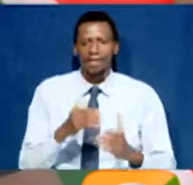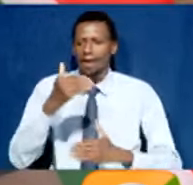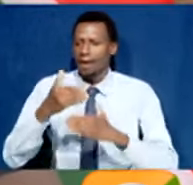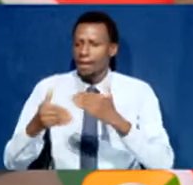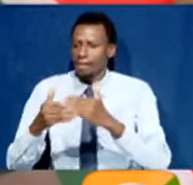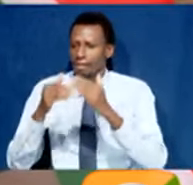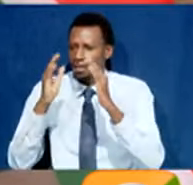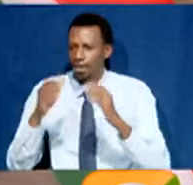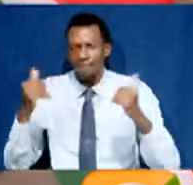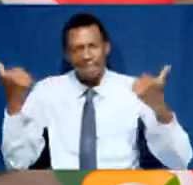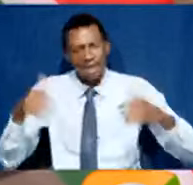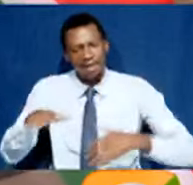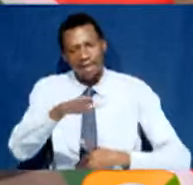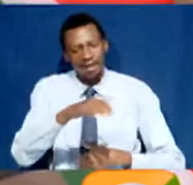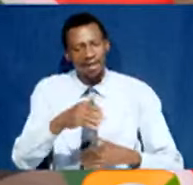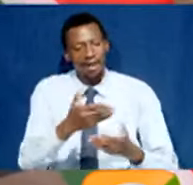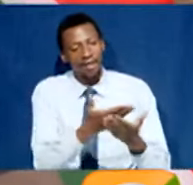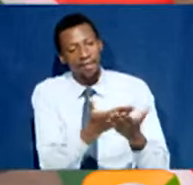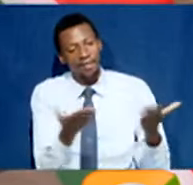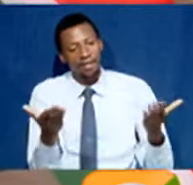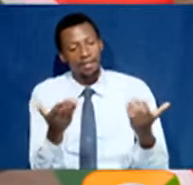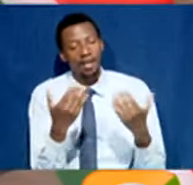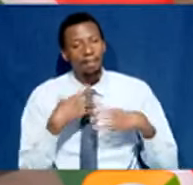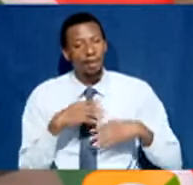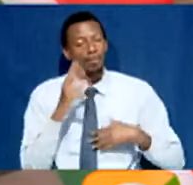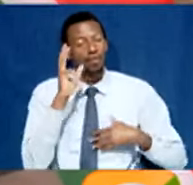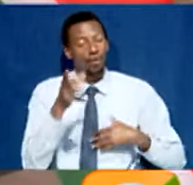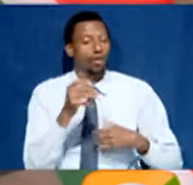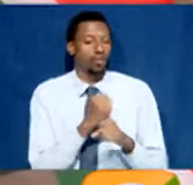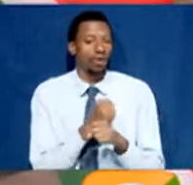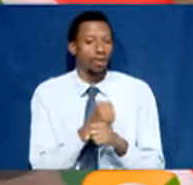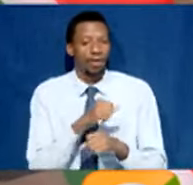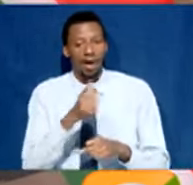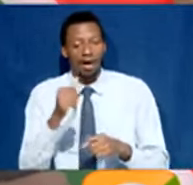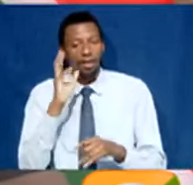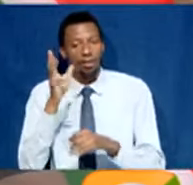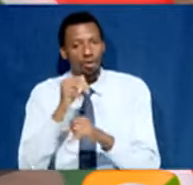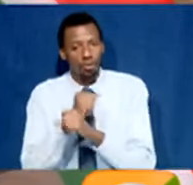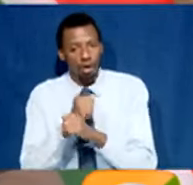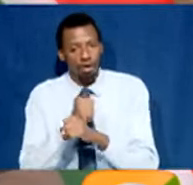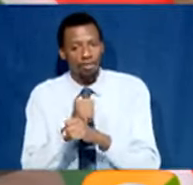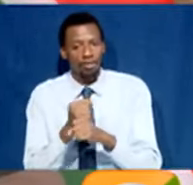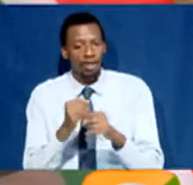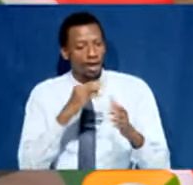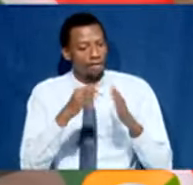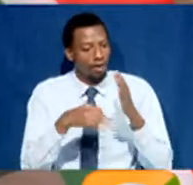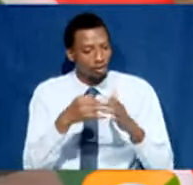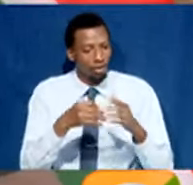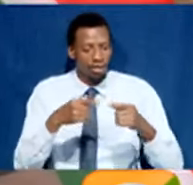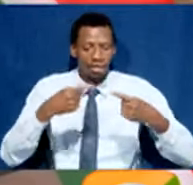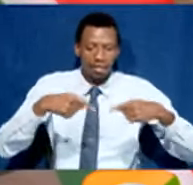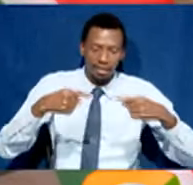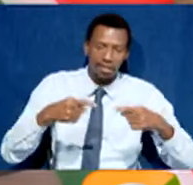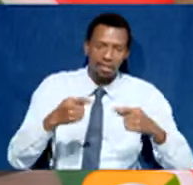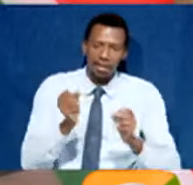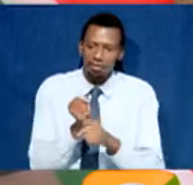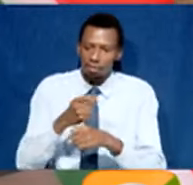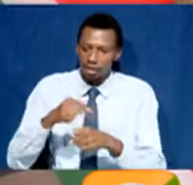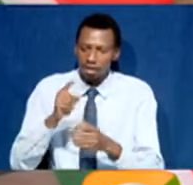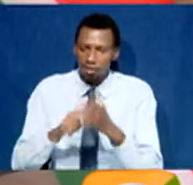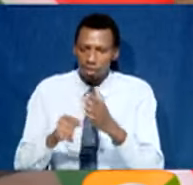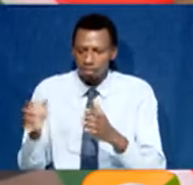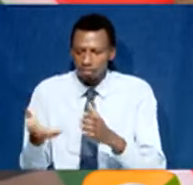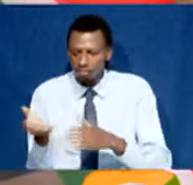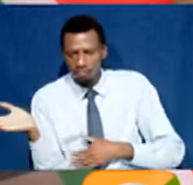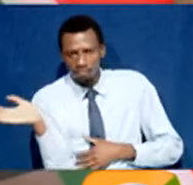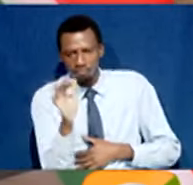work in whatever field. Some of them will be working in factories that are creating steel. Some of them will work in factories that are making for us cement to do the houses.